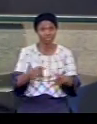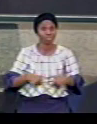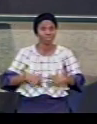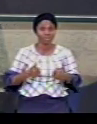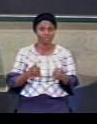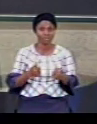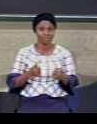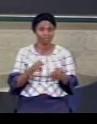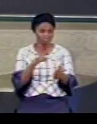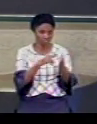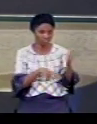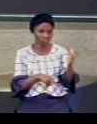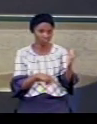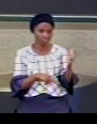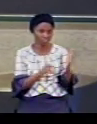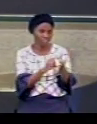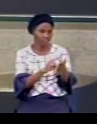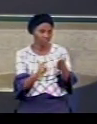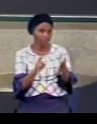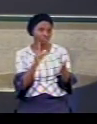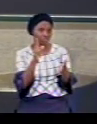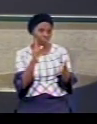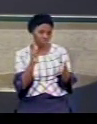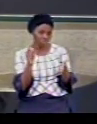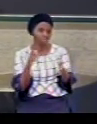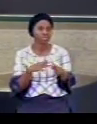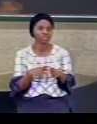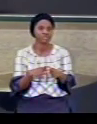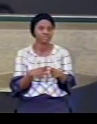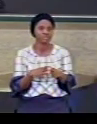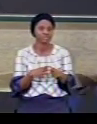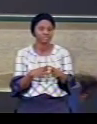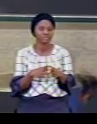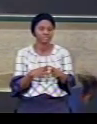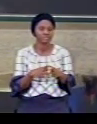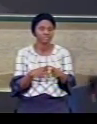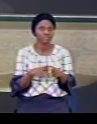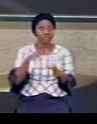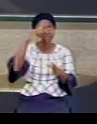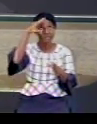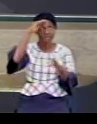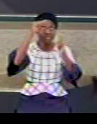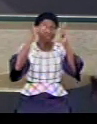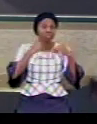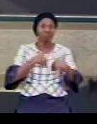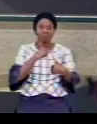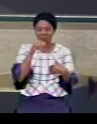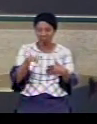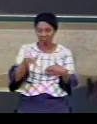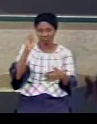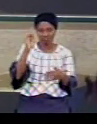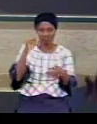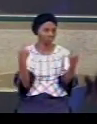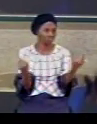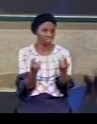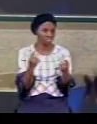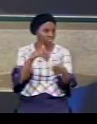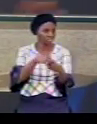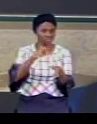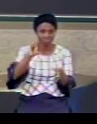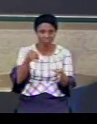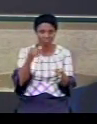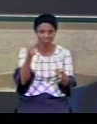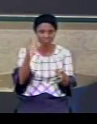look at verse 21. He has not beheld iniquity in